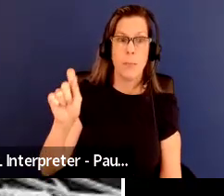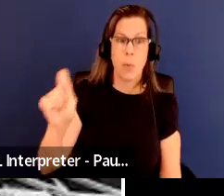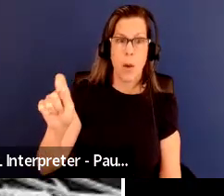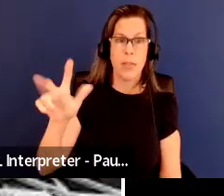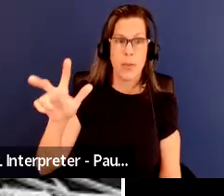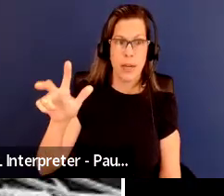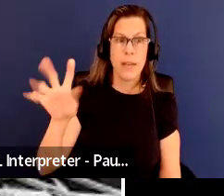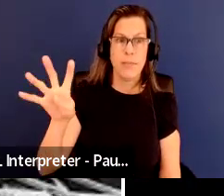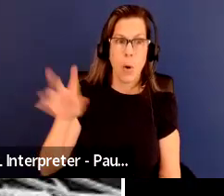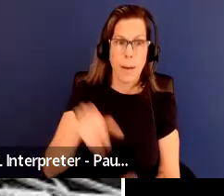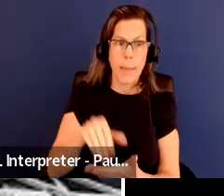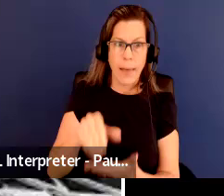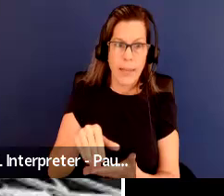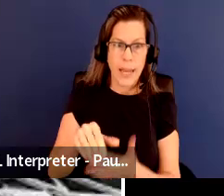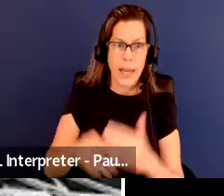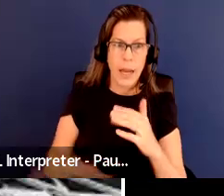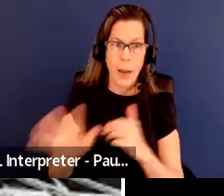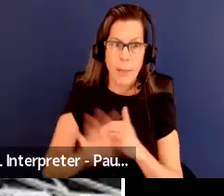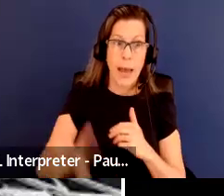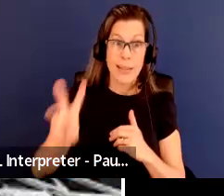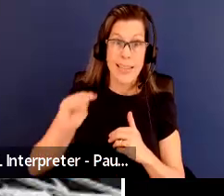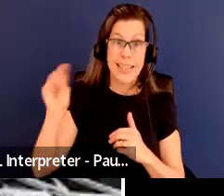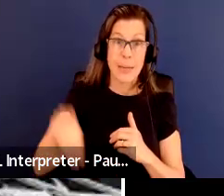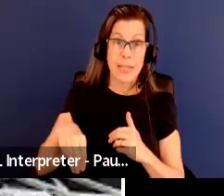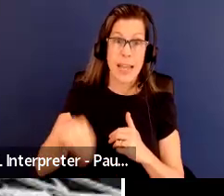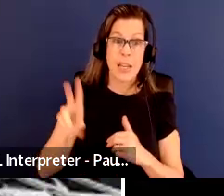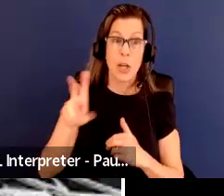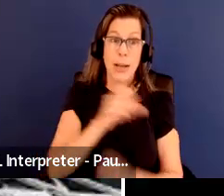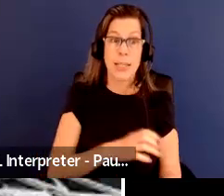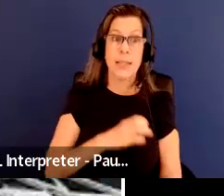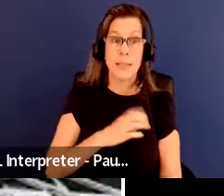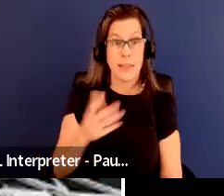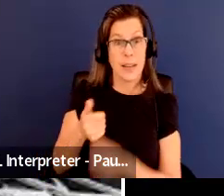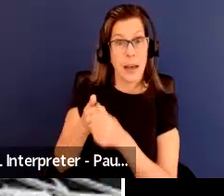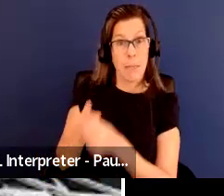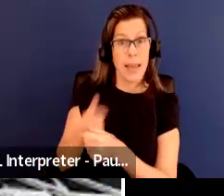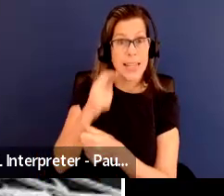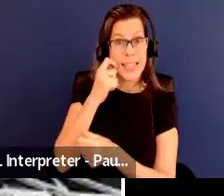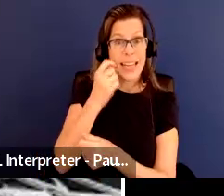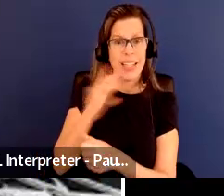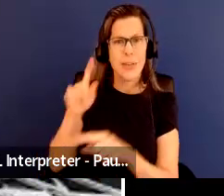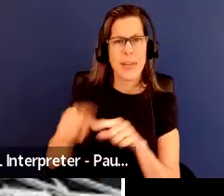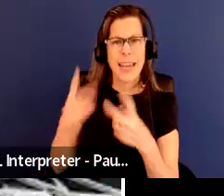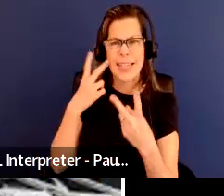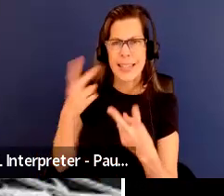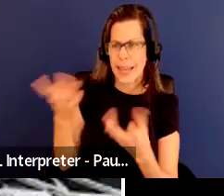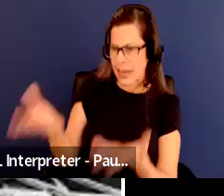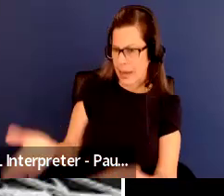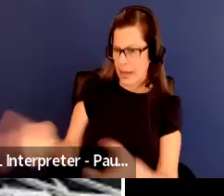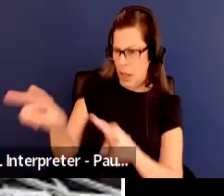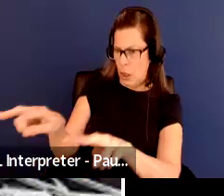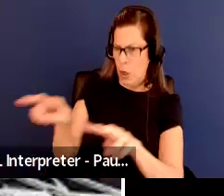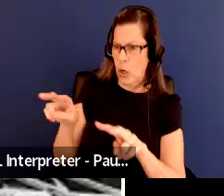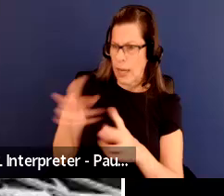to, again, 60% U.S. citizens, because we only go based on their skin color. You can't tell by looking at somebody what somebody's